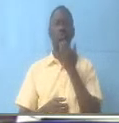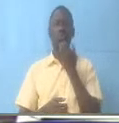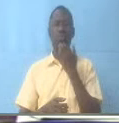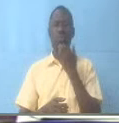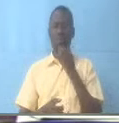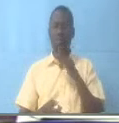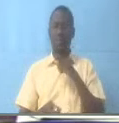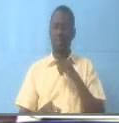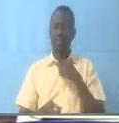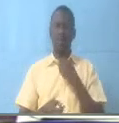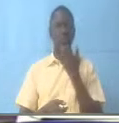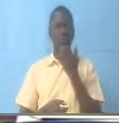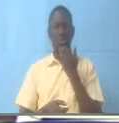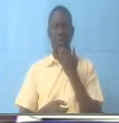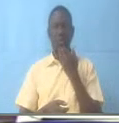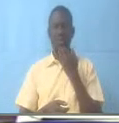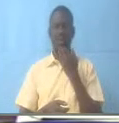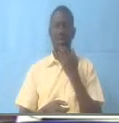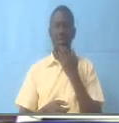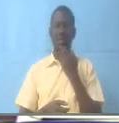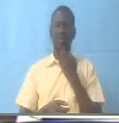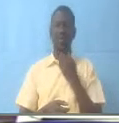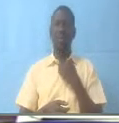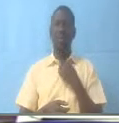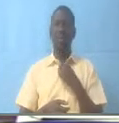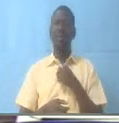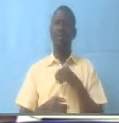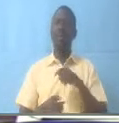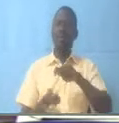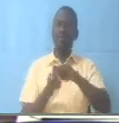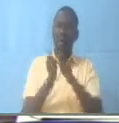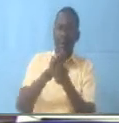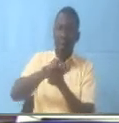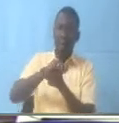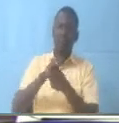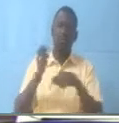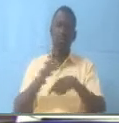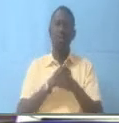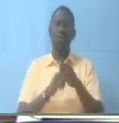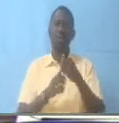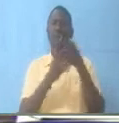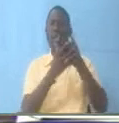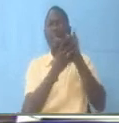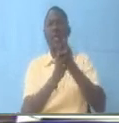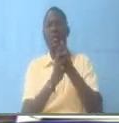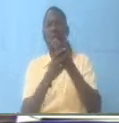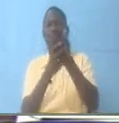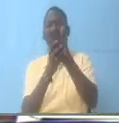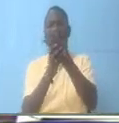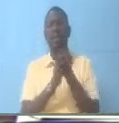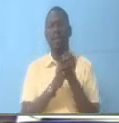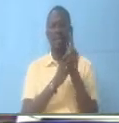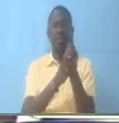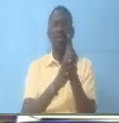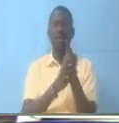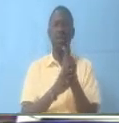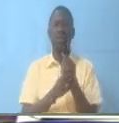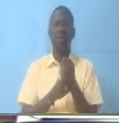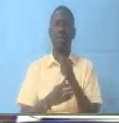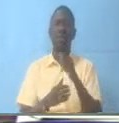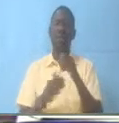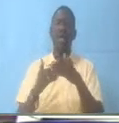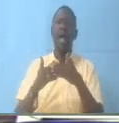Act number 8. The amendment to the 1981. That is Act number 5